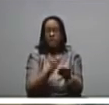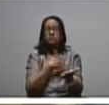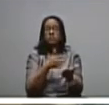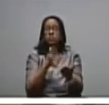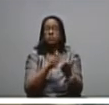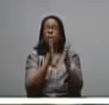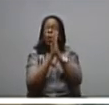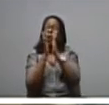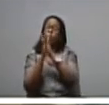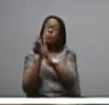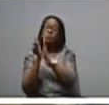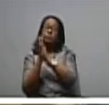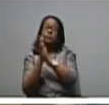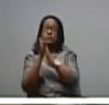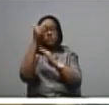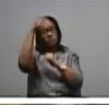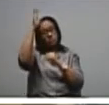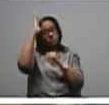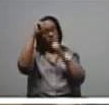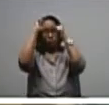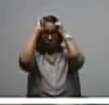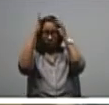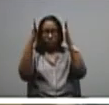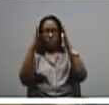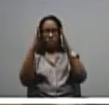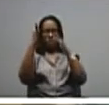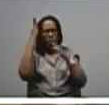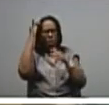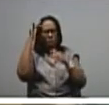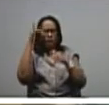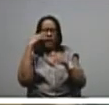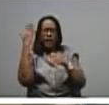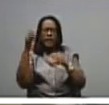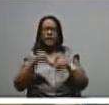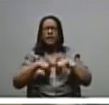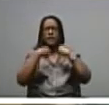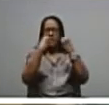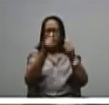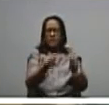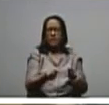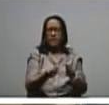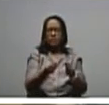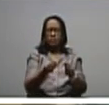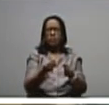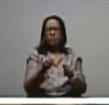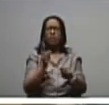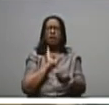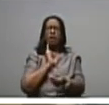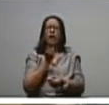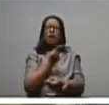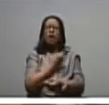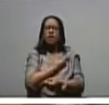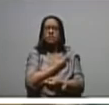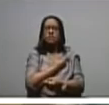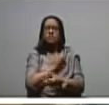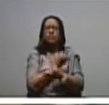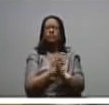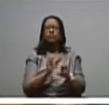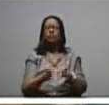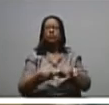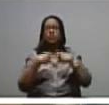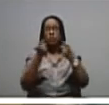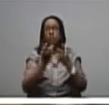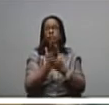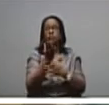because of the free gift he has given us in his Beloved. And